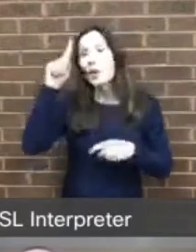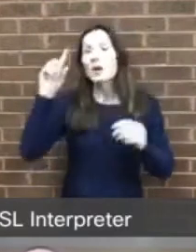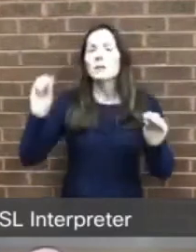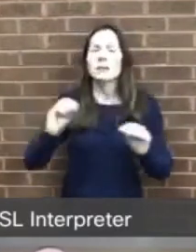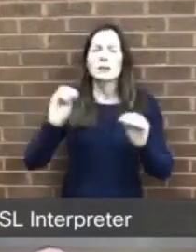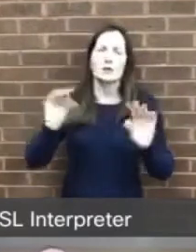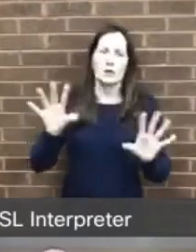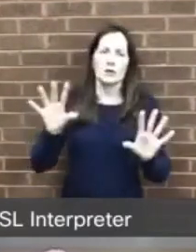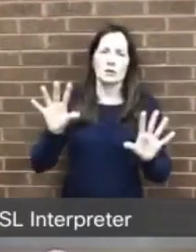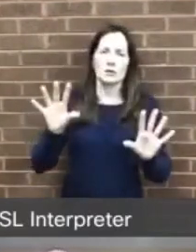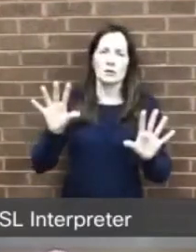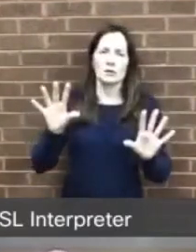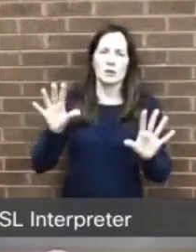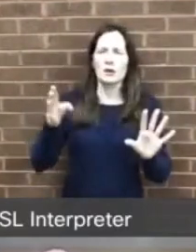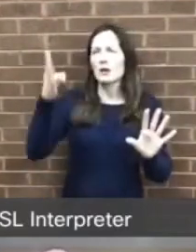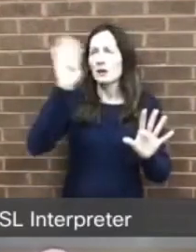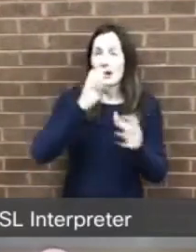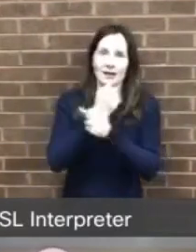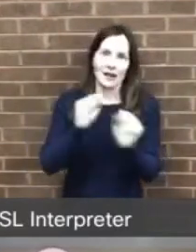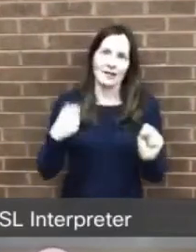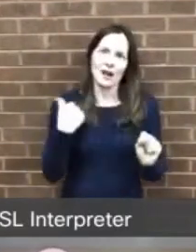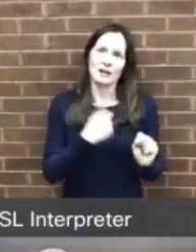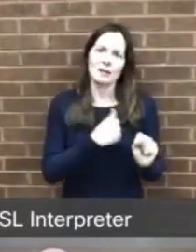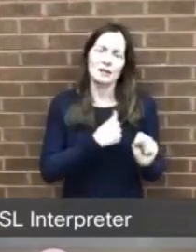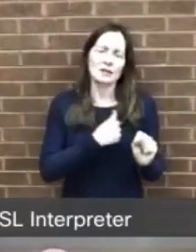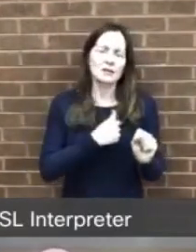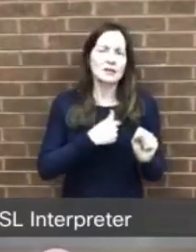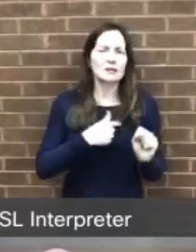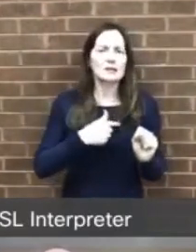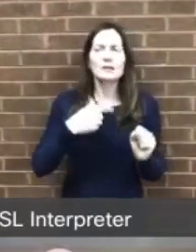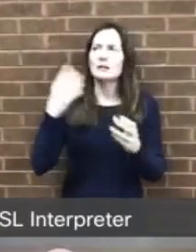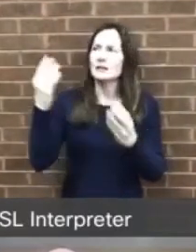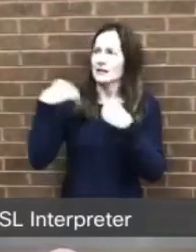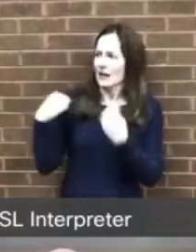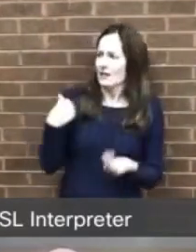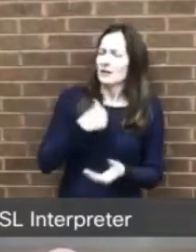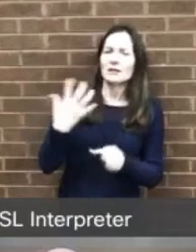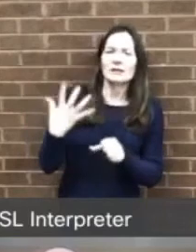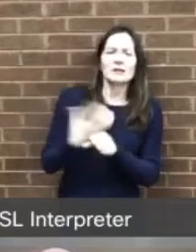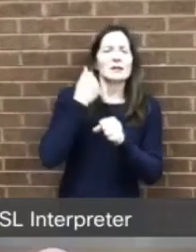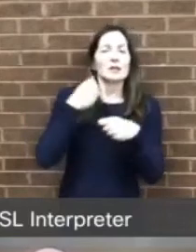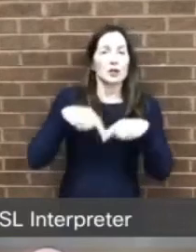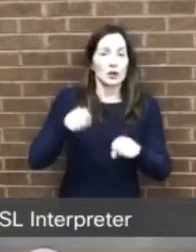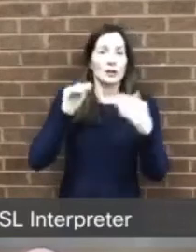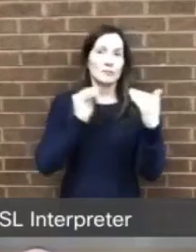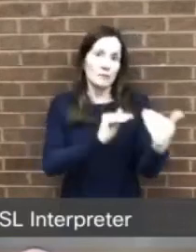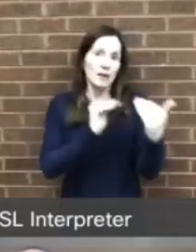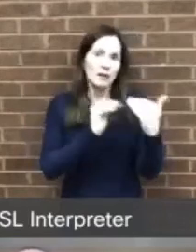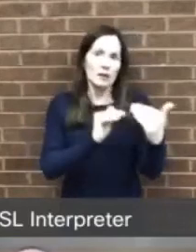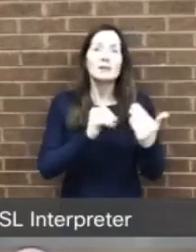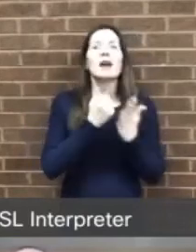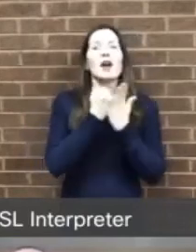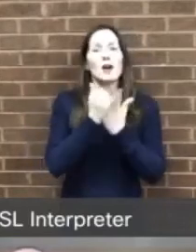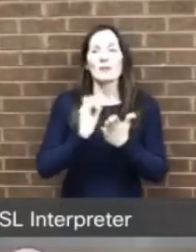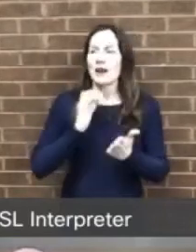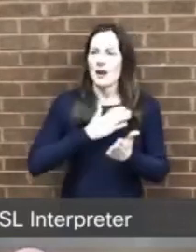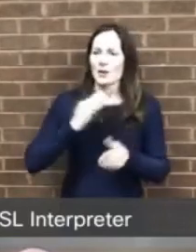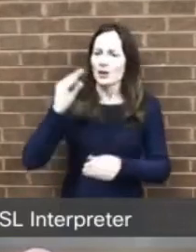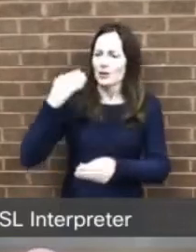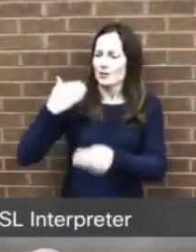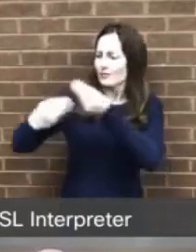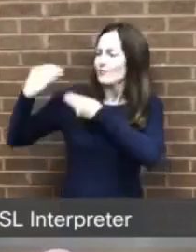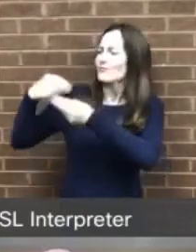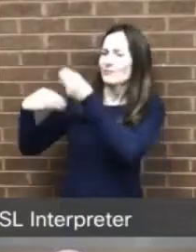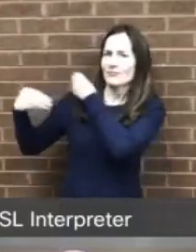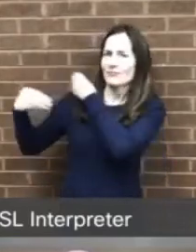God saved us, for God's mighty acts, victories, and battles that God waged for us and our ancestors in this time. And this is a